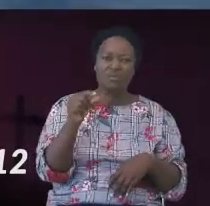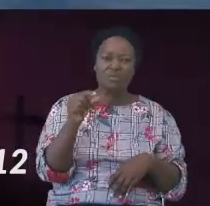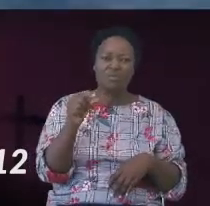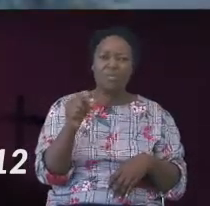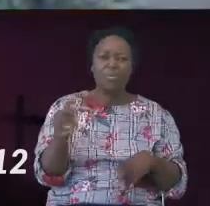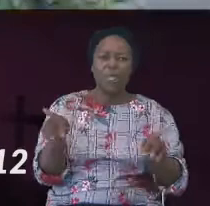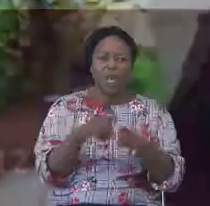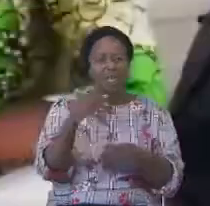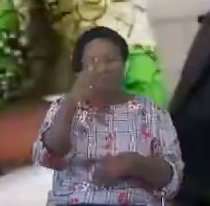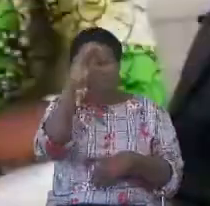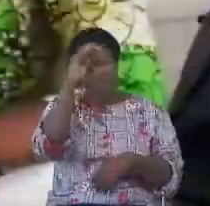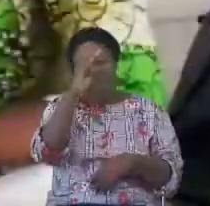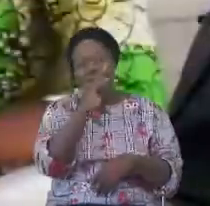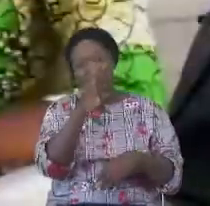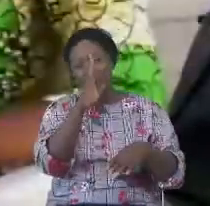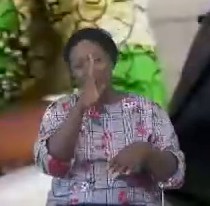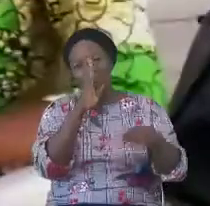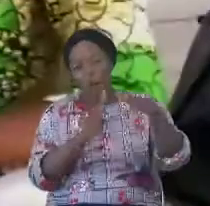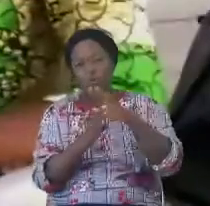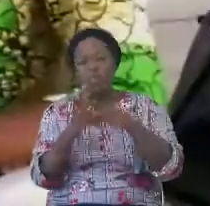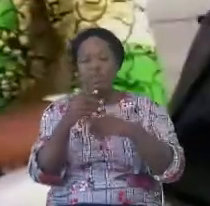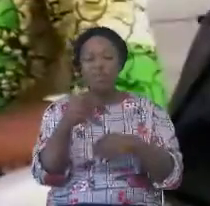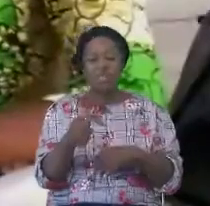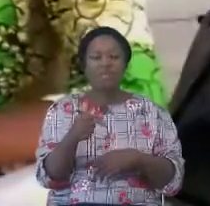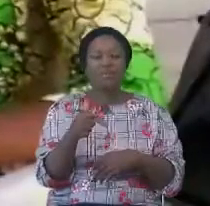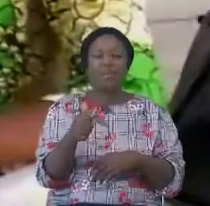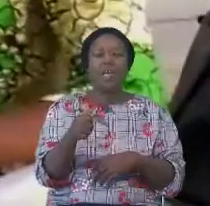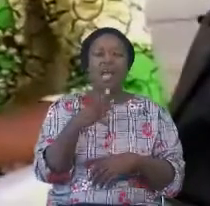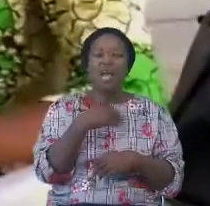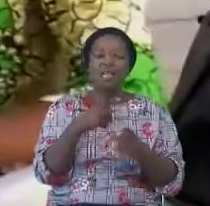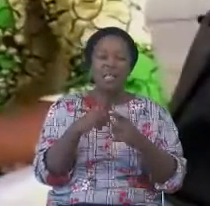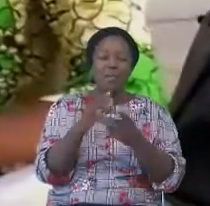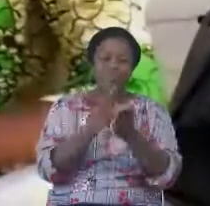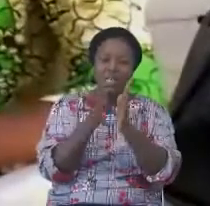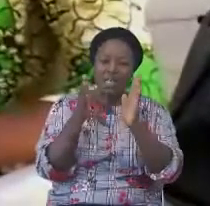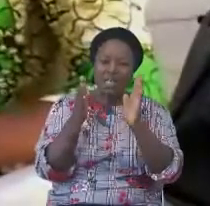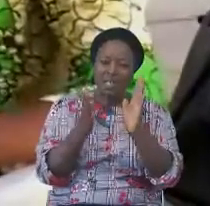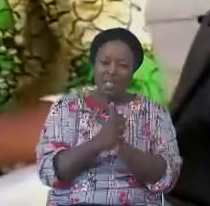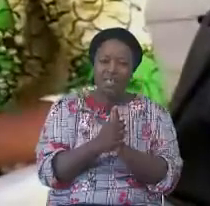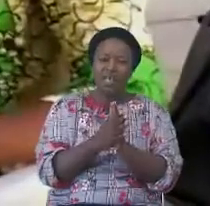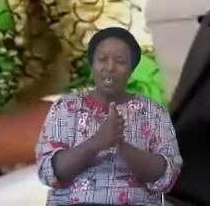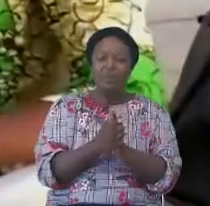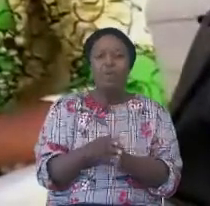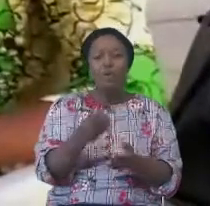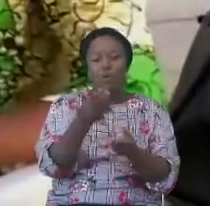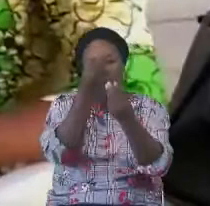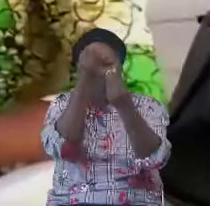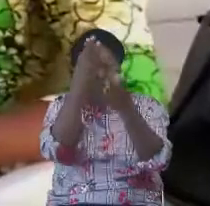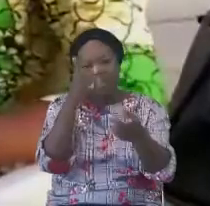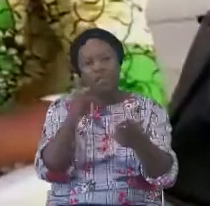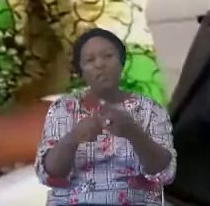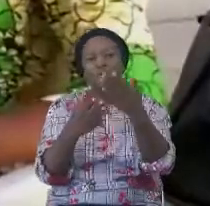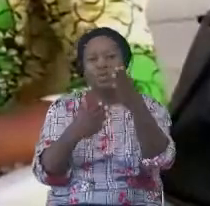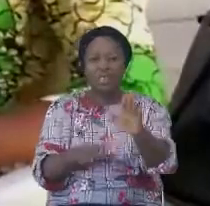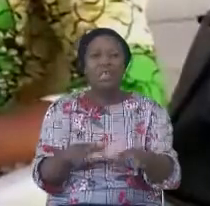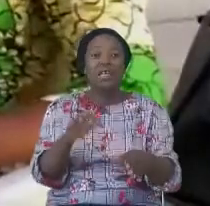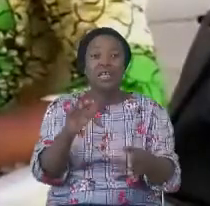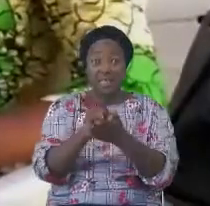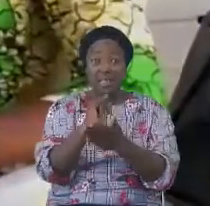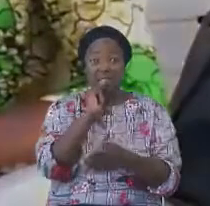being found in fashion as a man, he humbled himself and